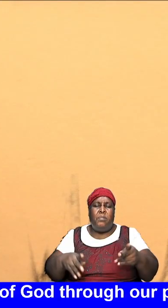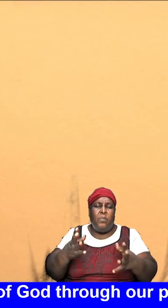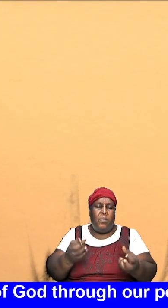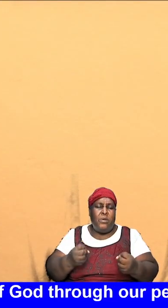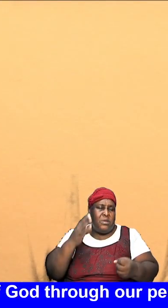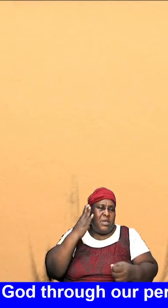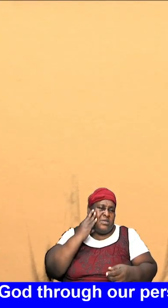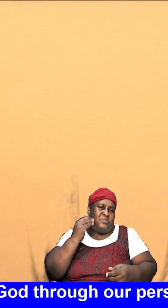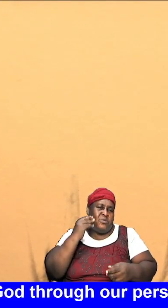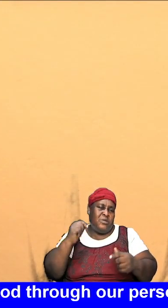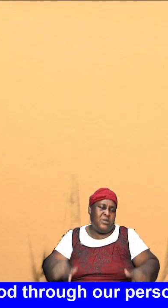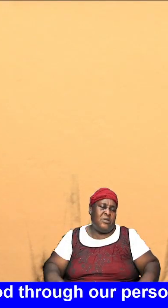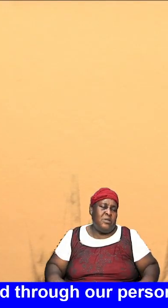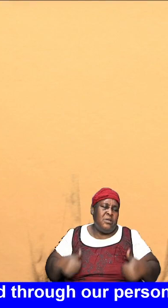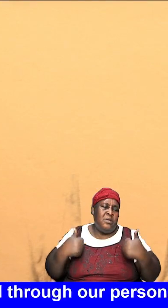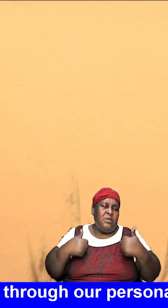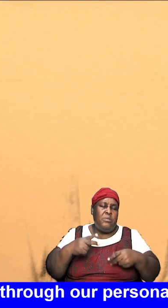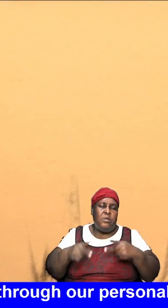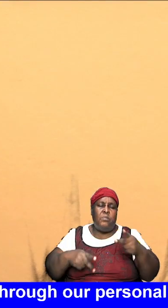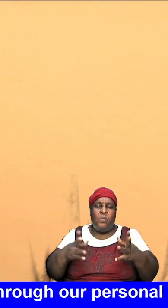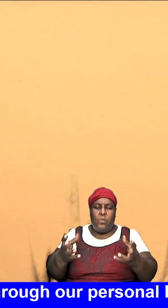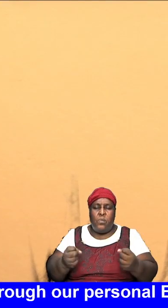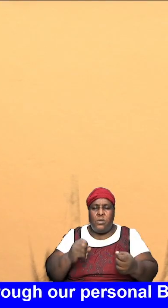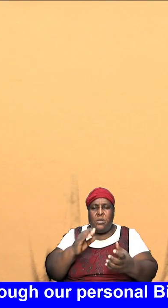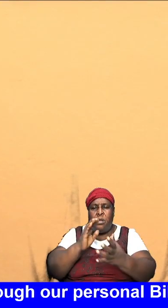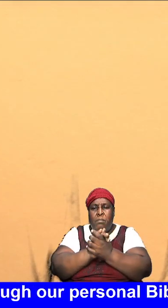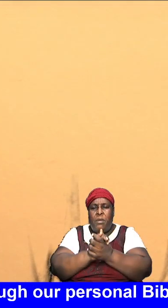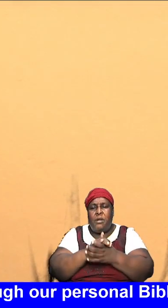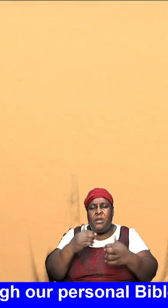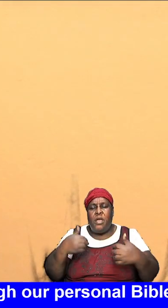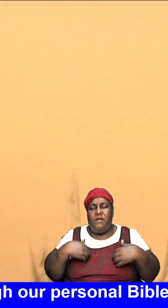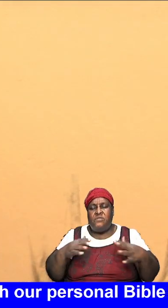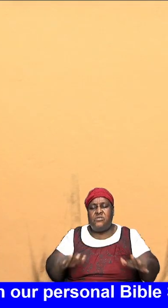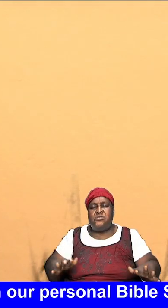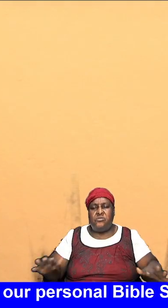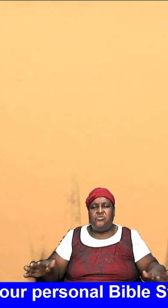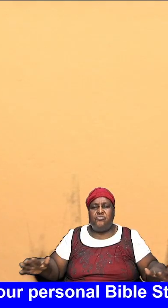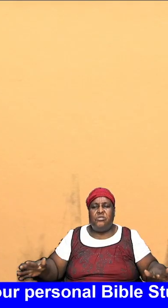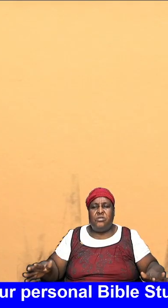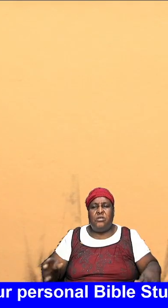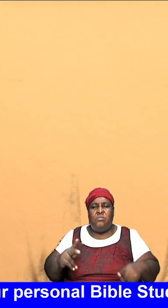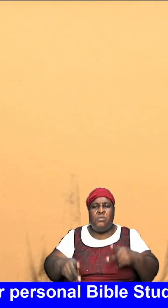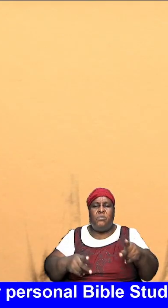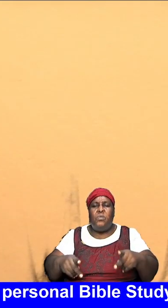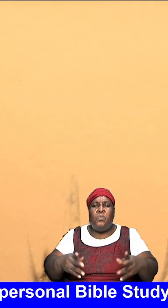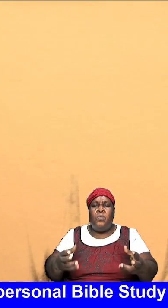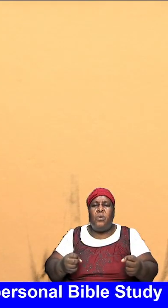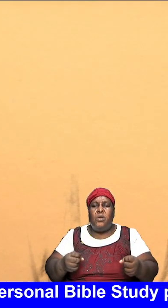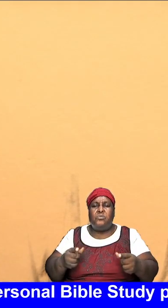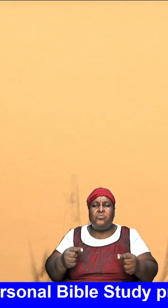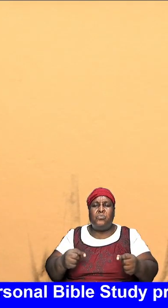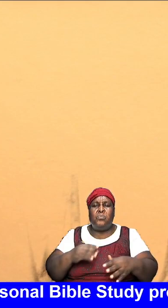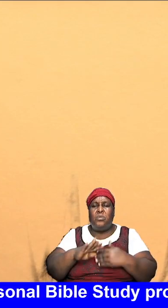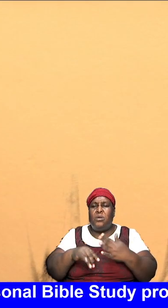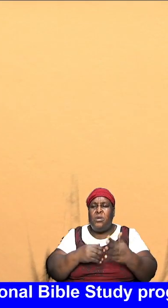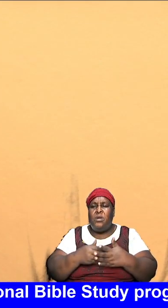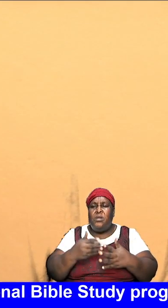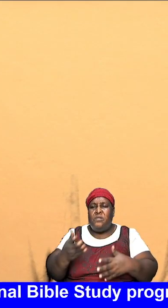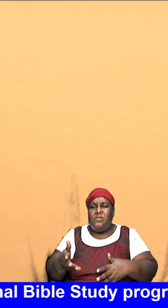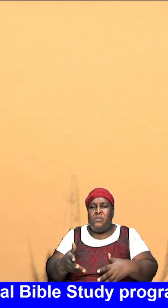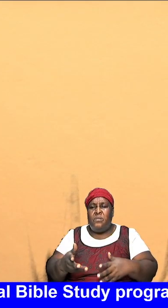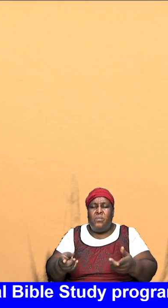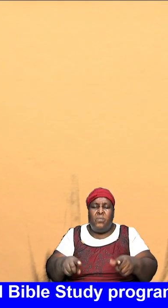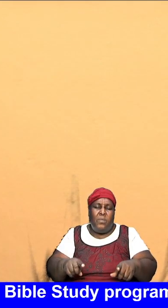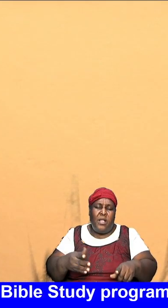experience life. People want to get married. People want to have children. People want to do all of these things. And while these things are